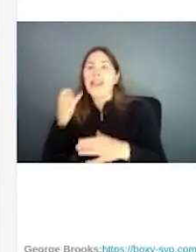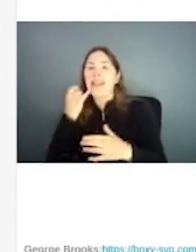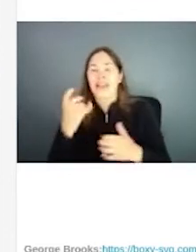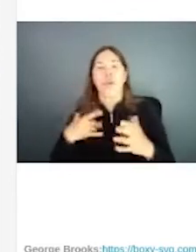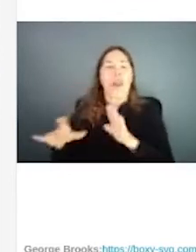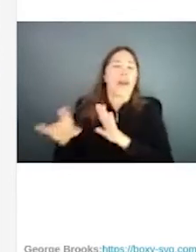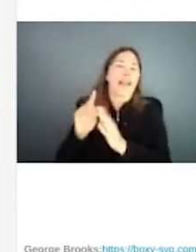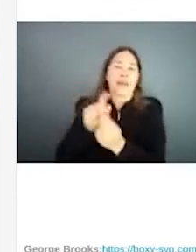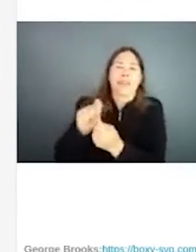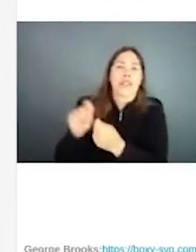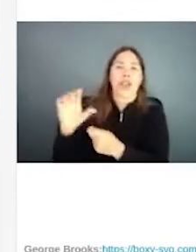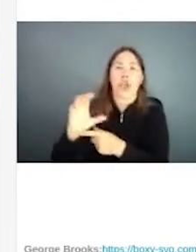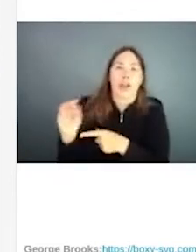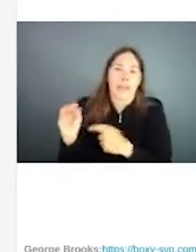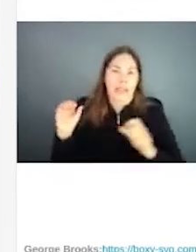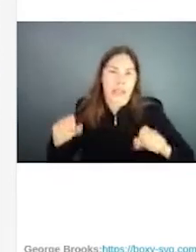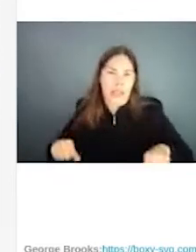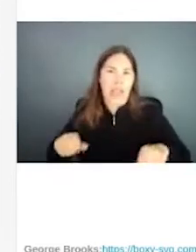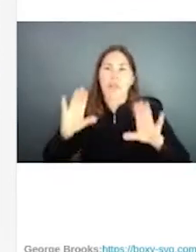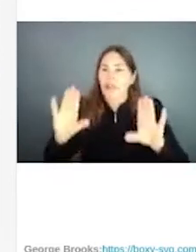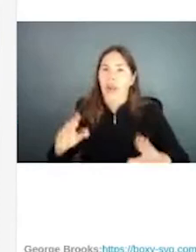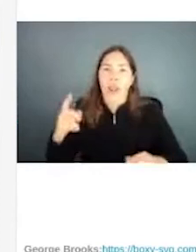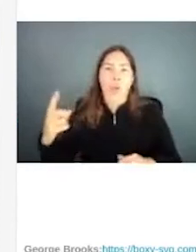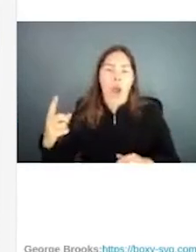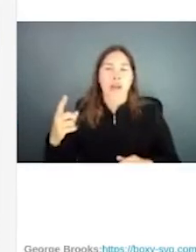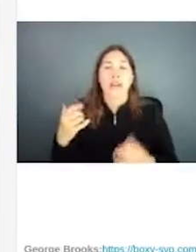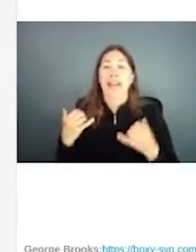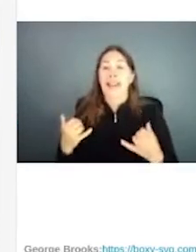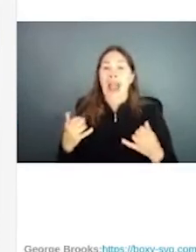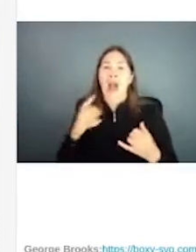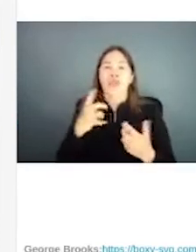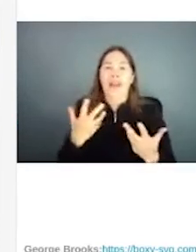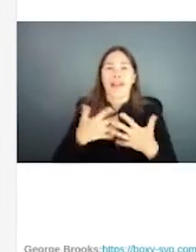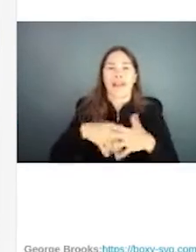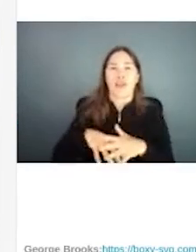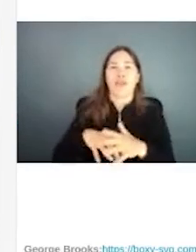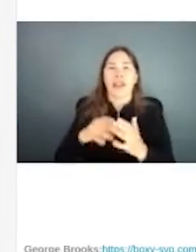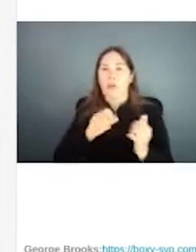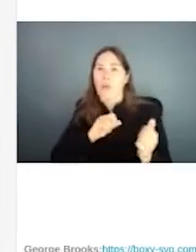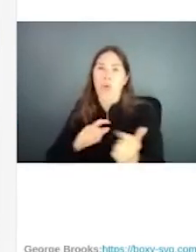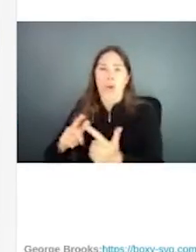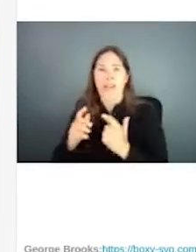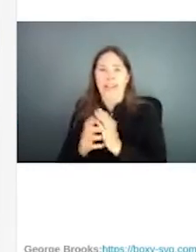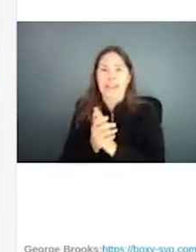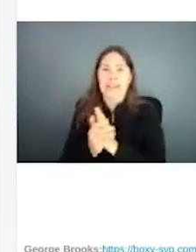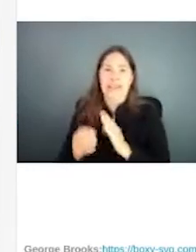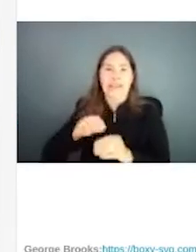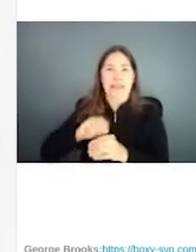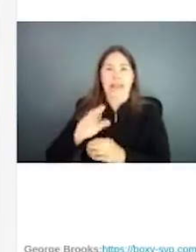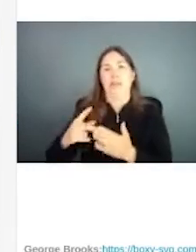a particular company, well, that's a great one where now they're trying to integrate all of the skills into their